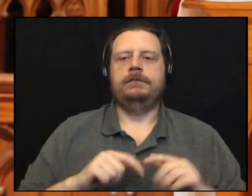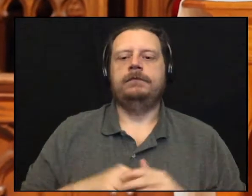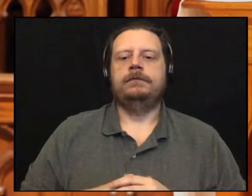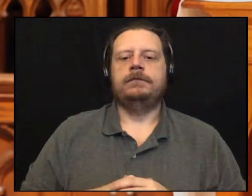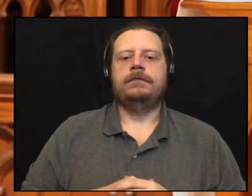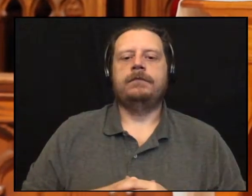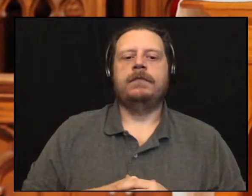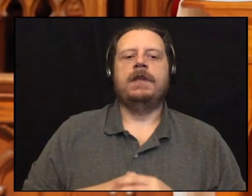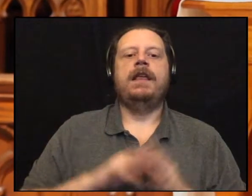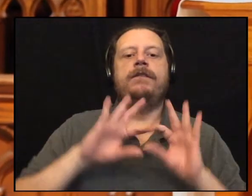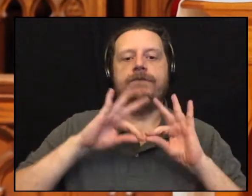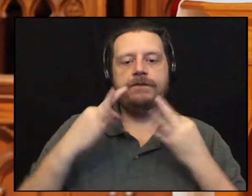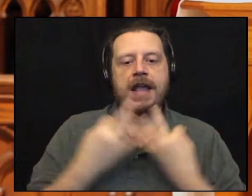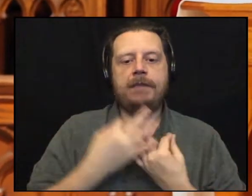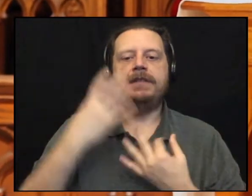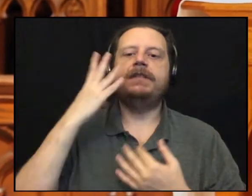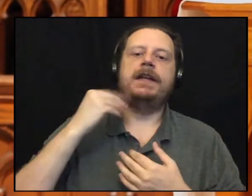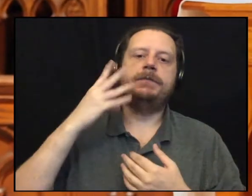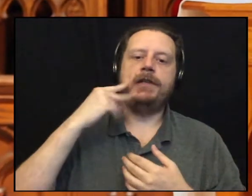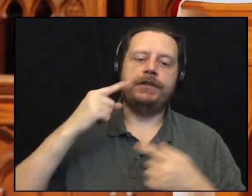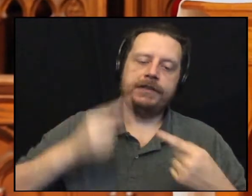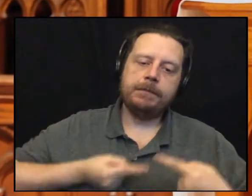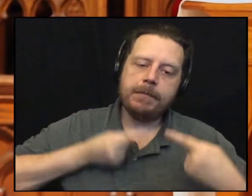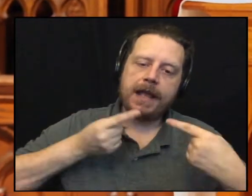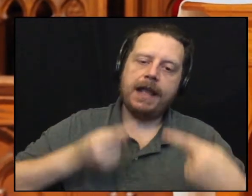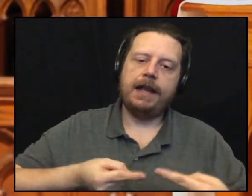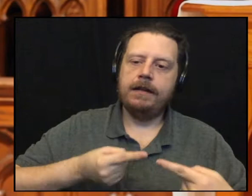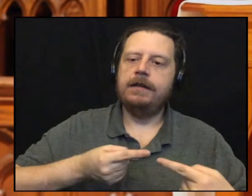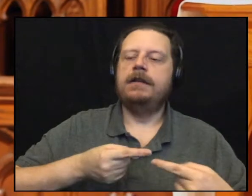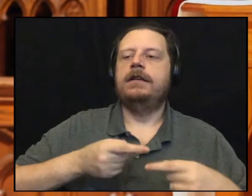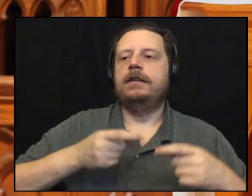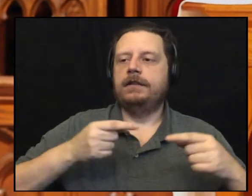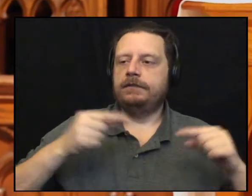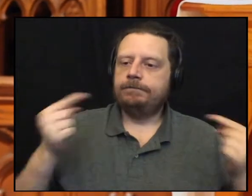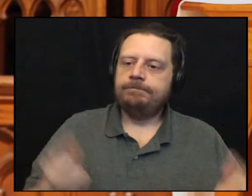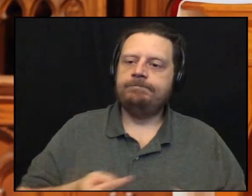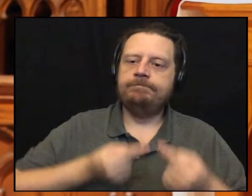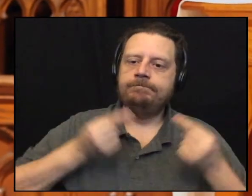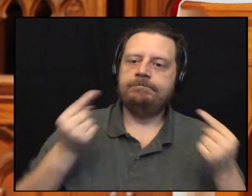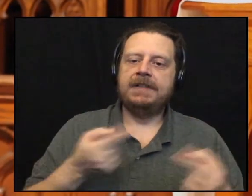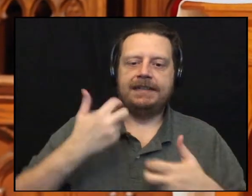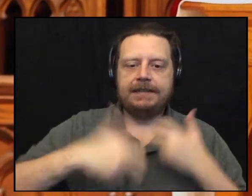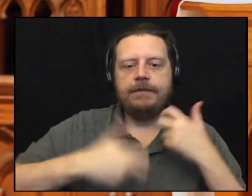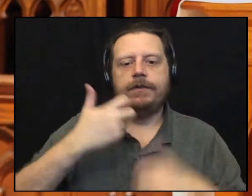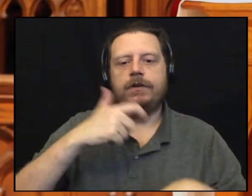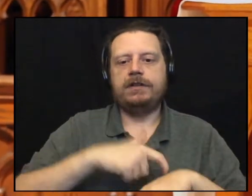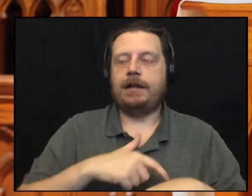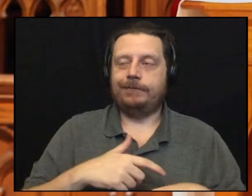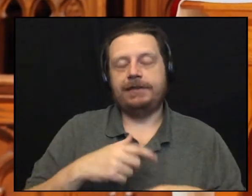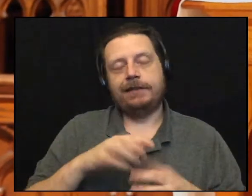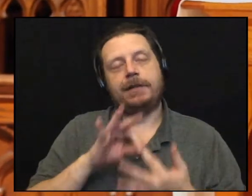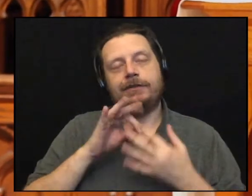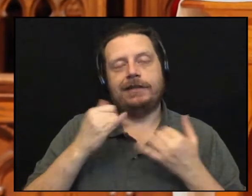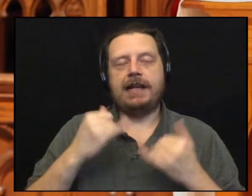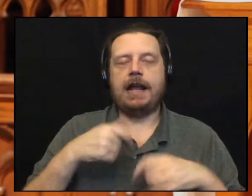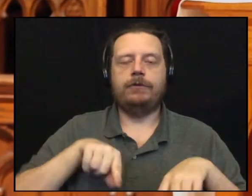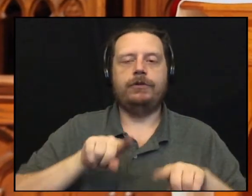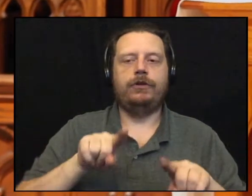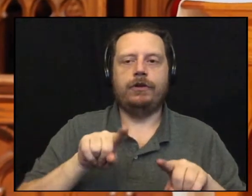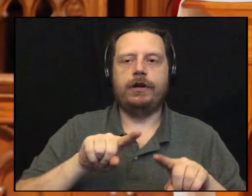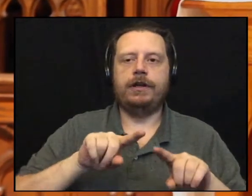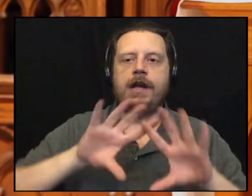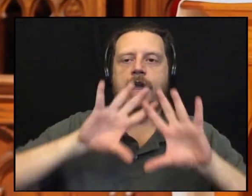That families experiencing pain and difficult times, especially now during this worldwide